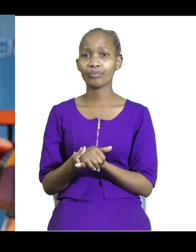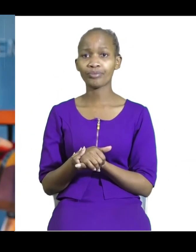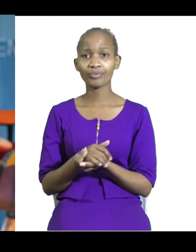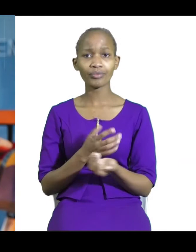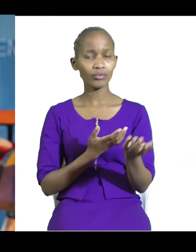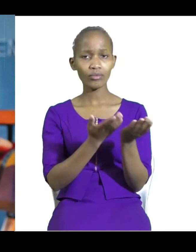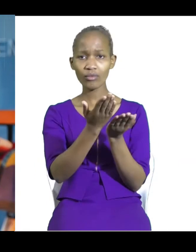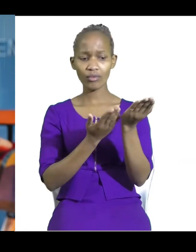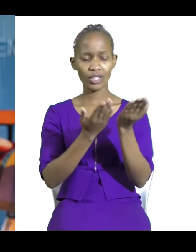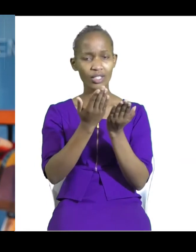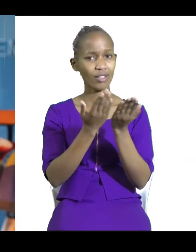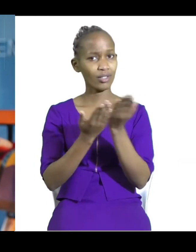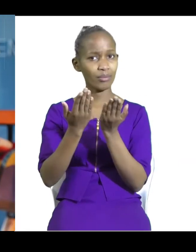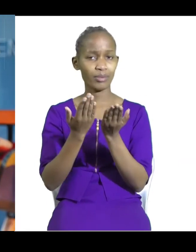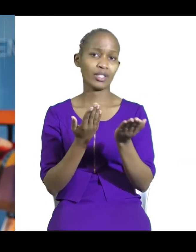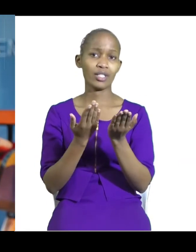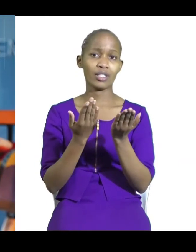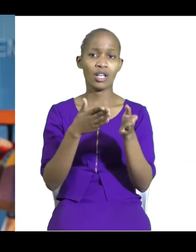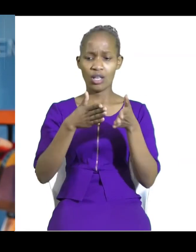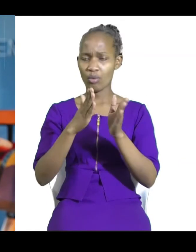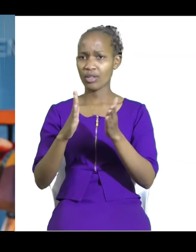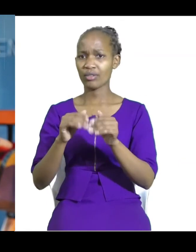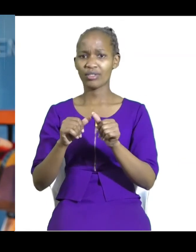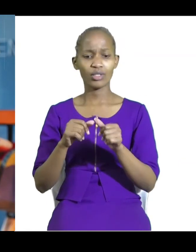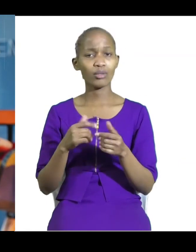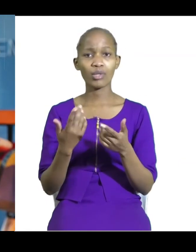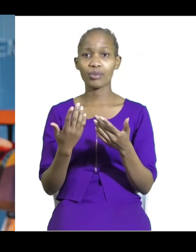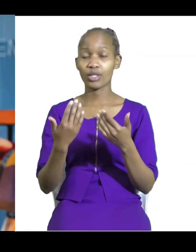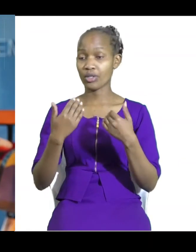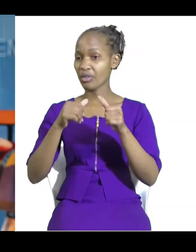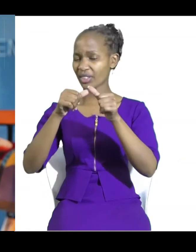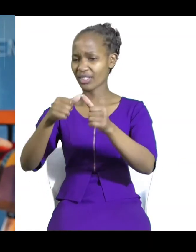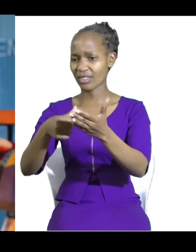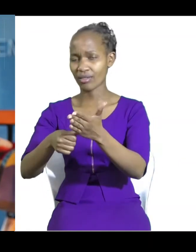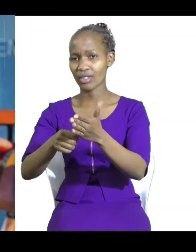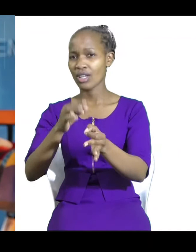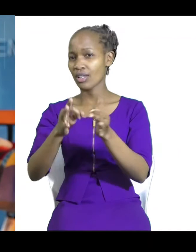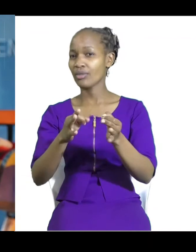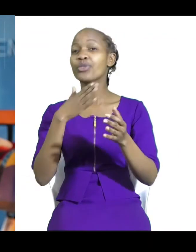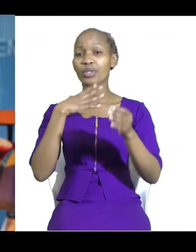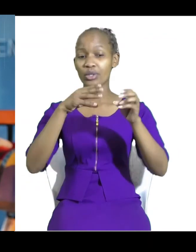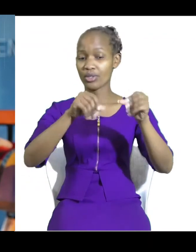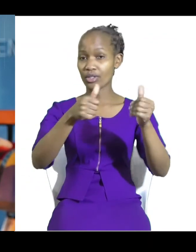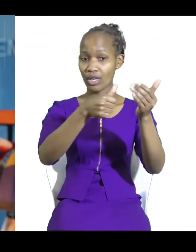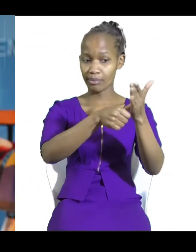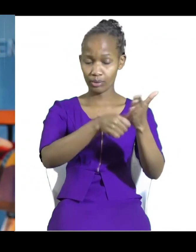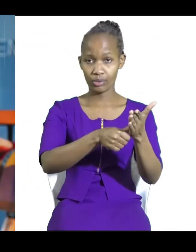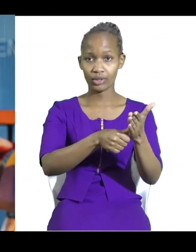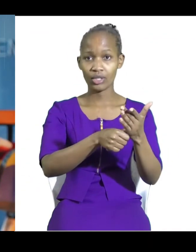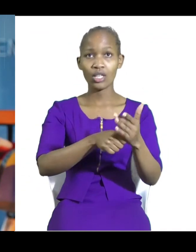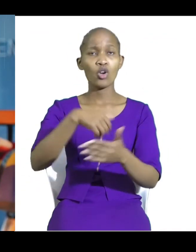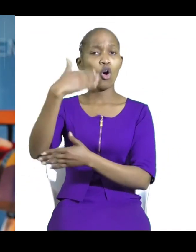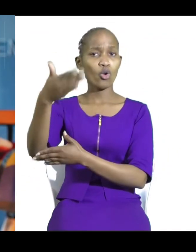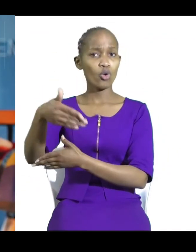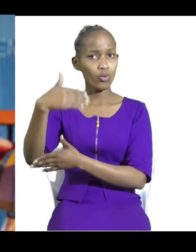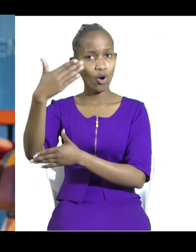the business model of existence of a problem. Let us try, because I believe that as long as you are solving a problem,